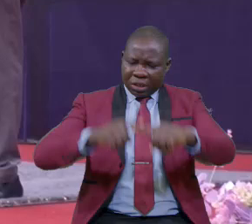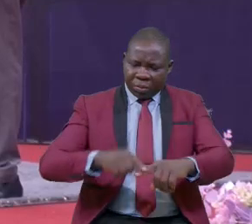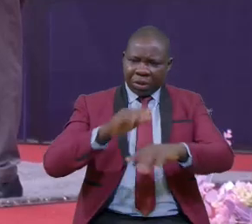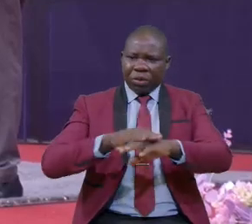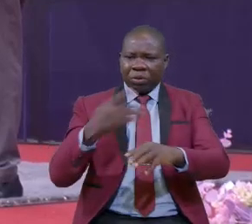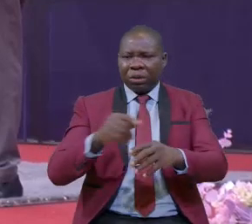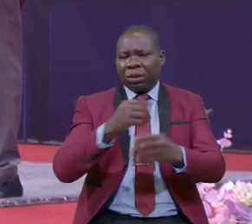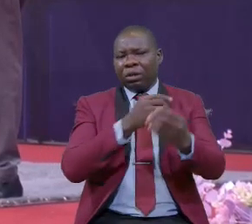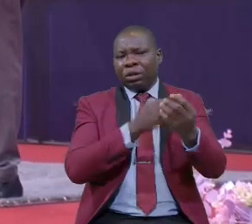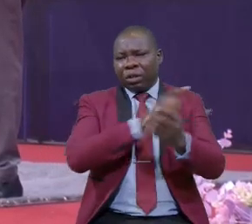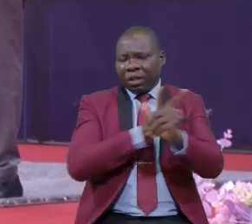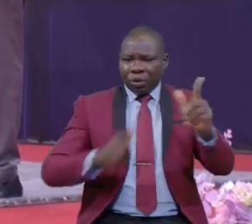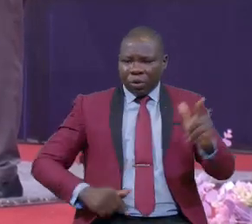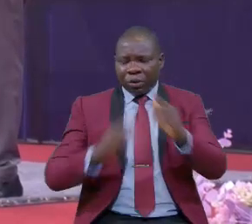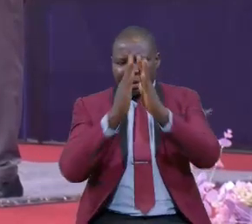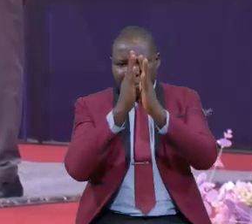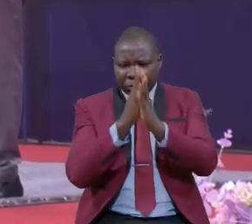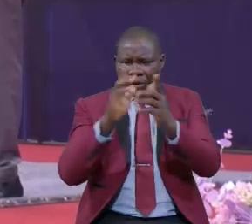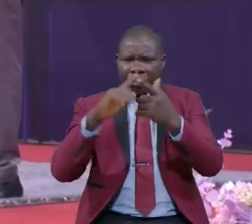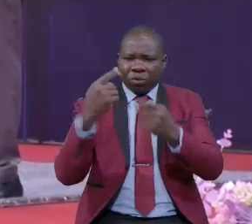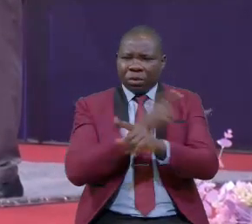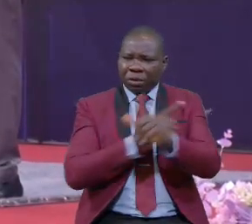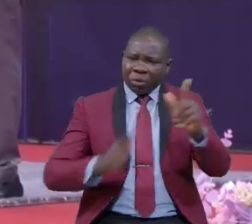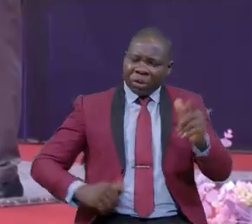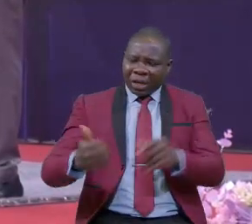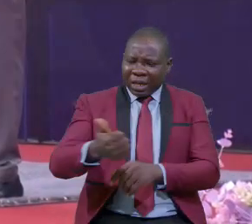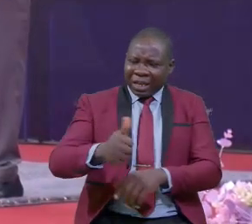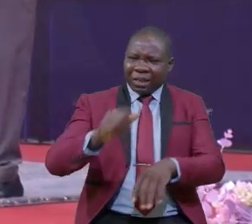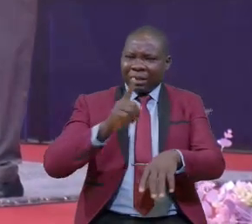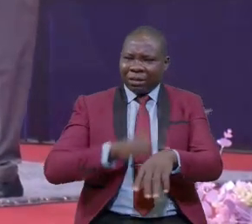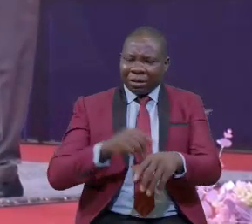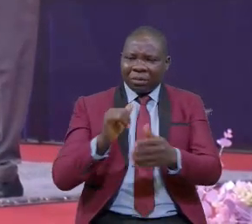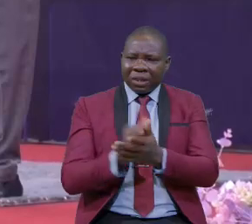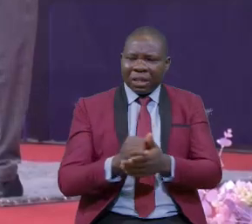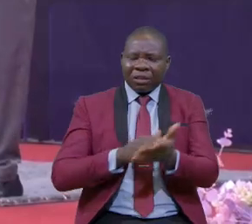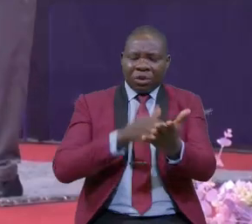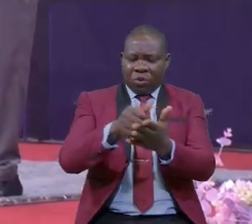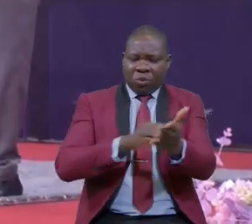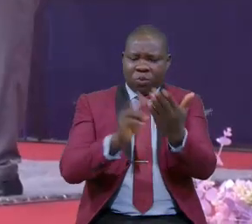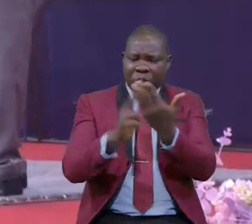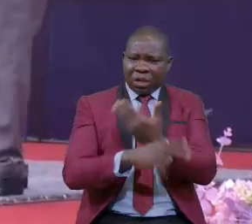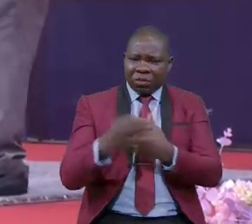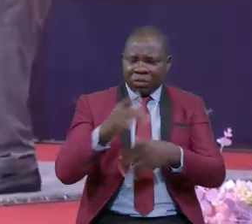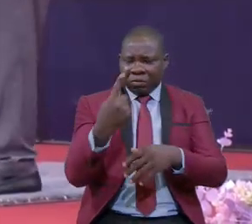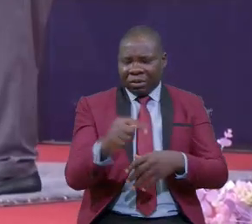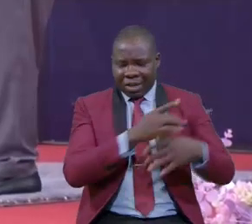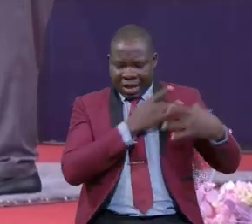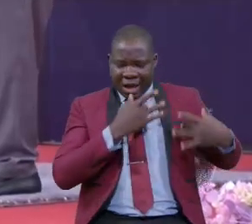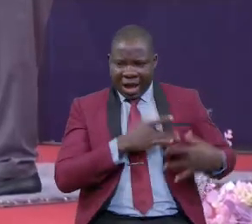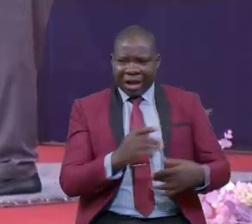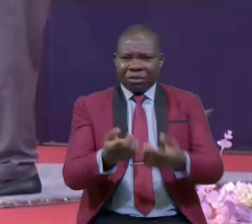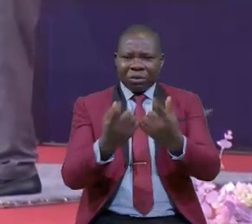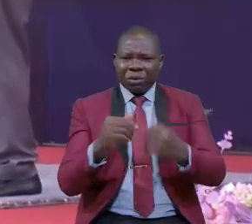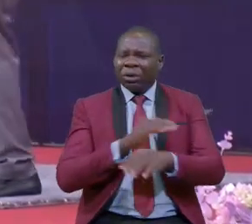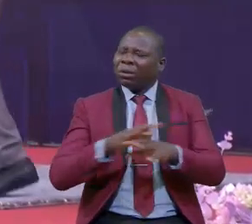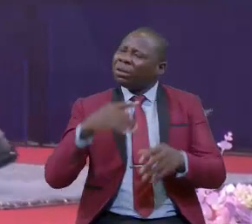the old ideas and the weaknesses and the idiosyncrasies of the past, they're coming back, don't say, why this now? Why